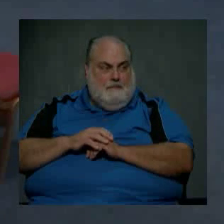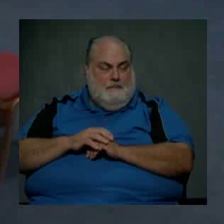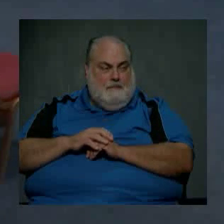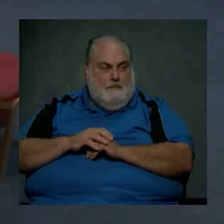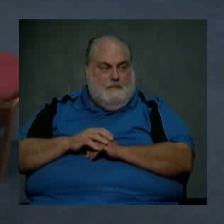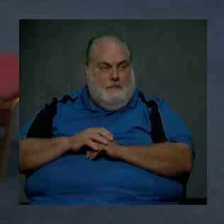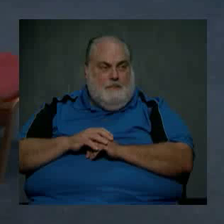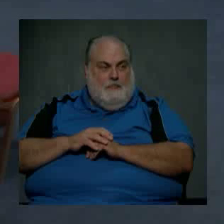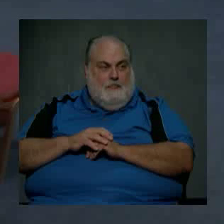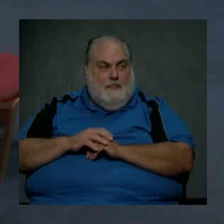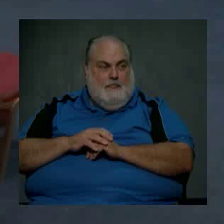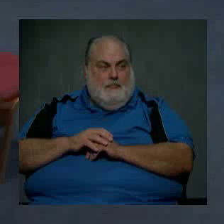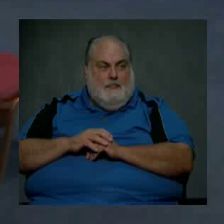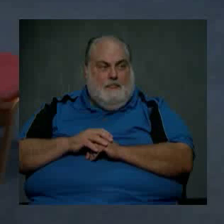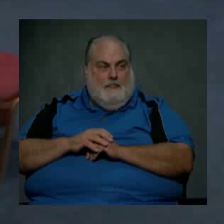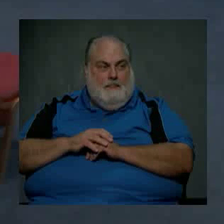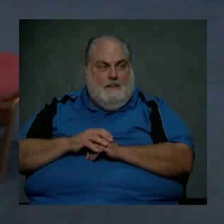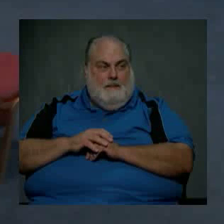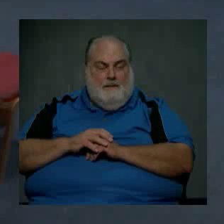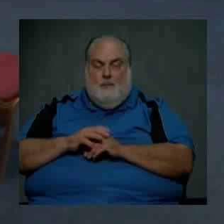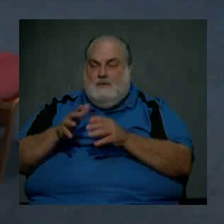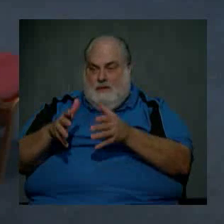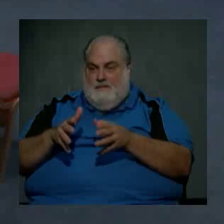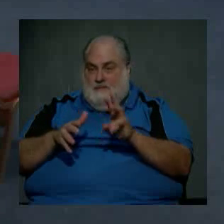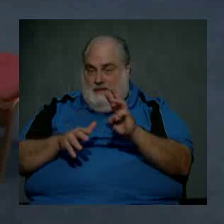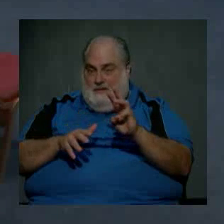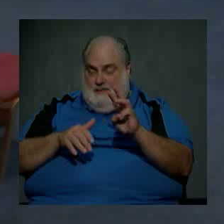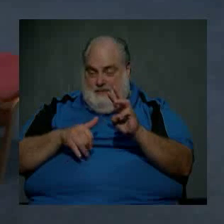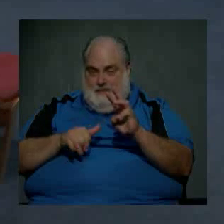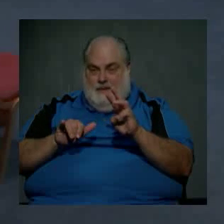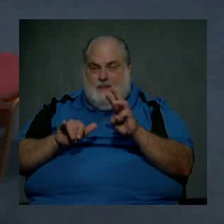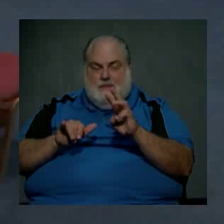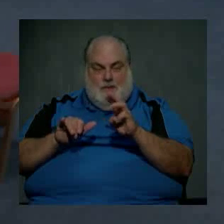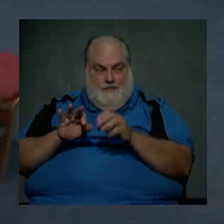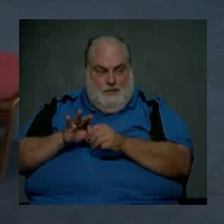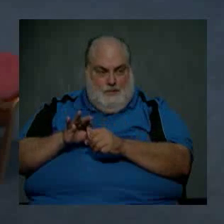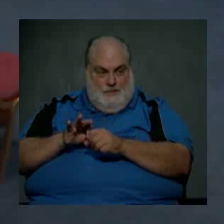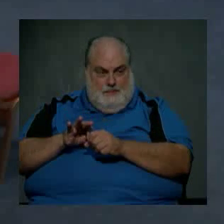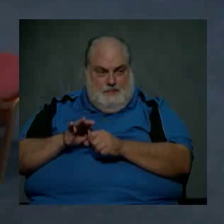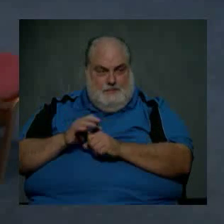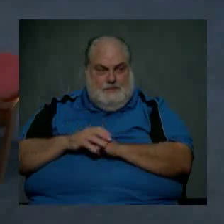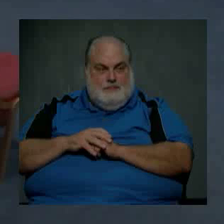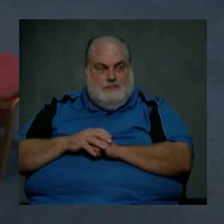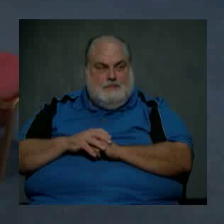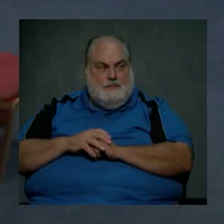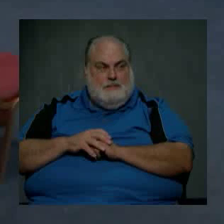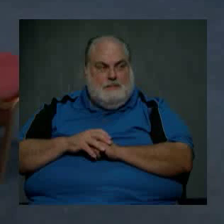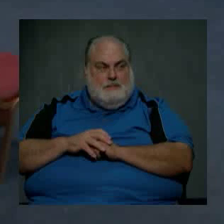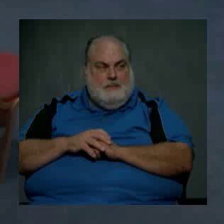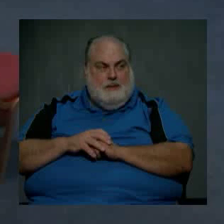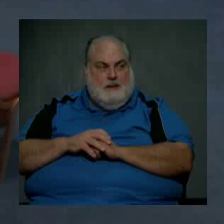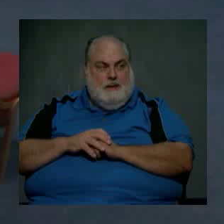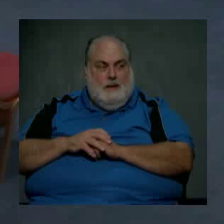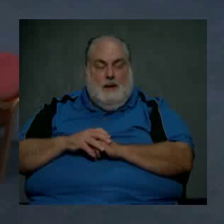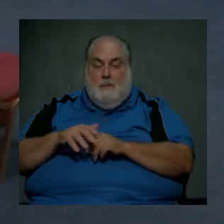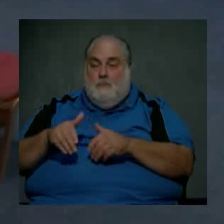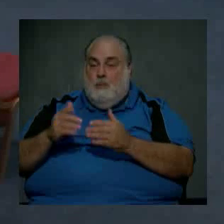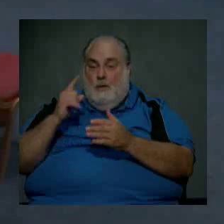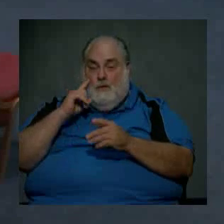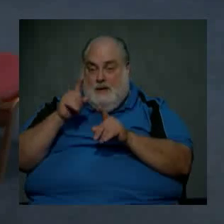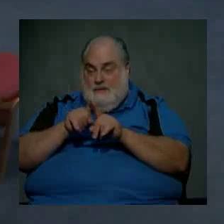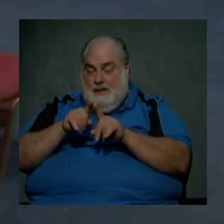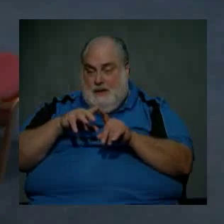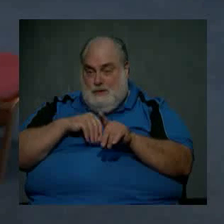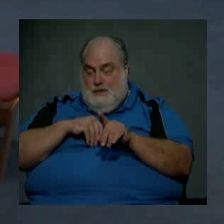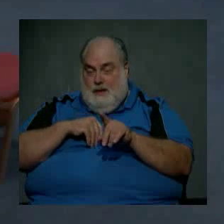Leahy. That means we still have 6. So that's a quorum enough to vote. Is that correct? To hear a motion for the consent agenda